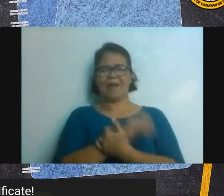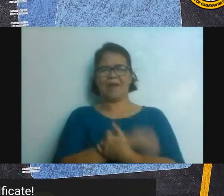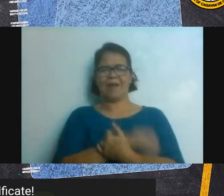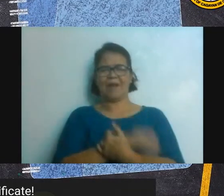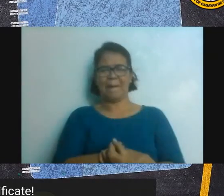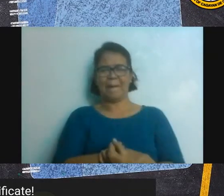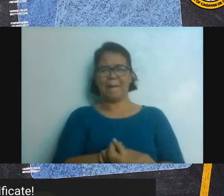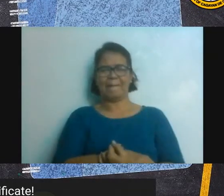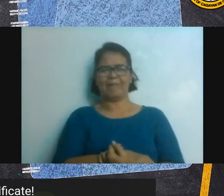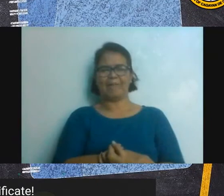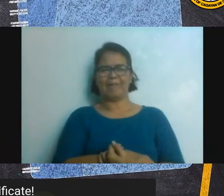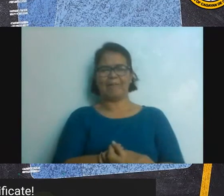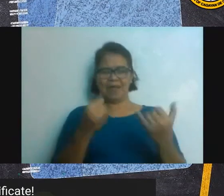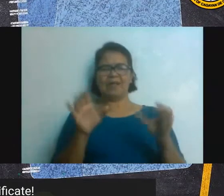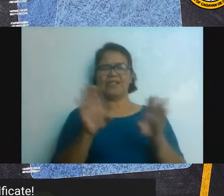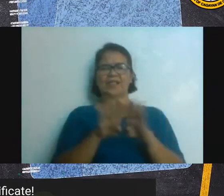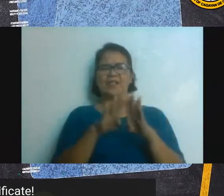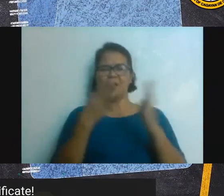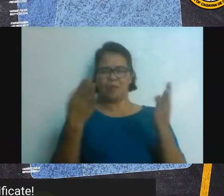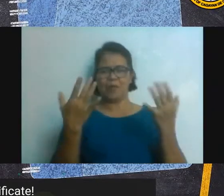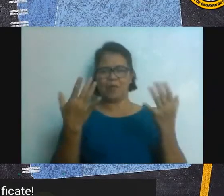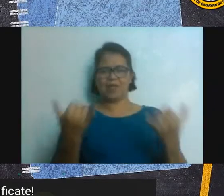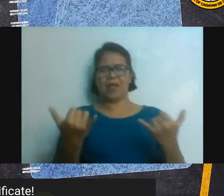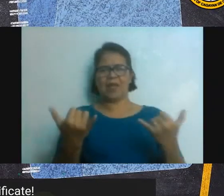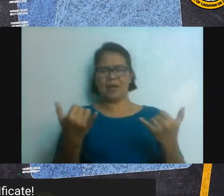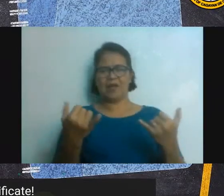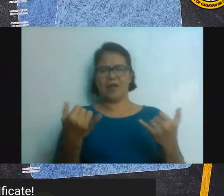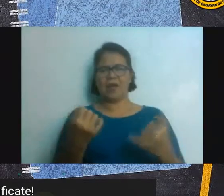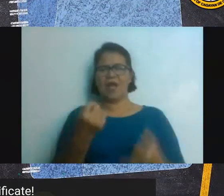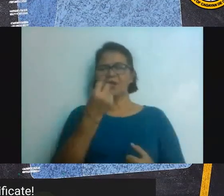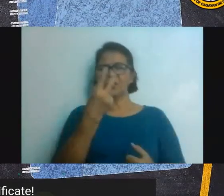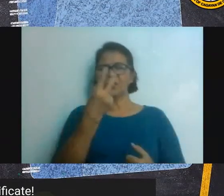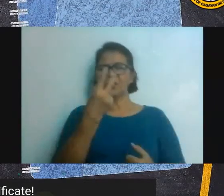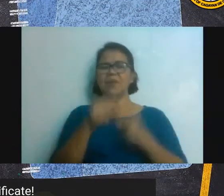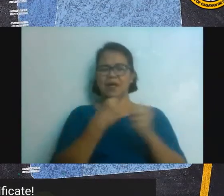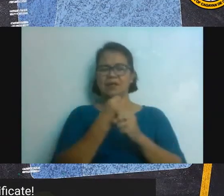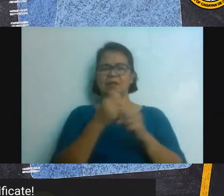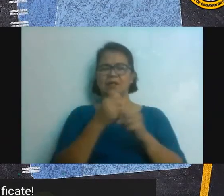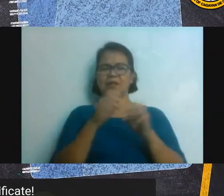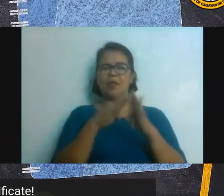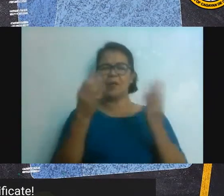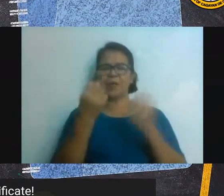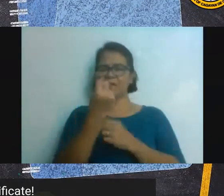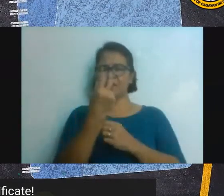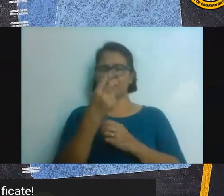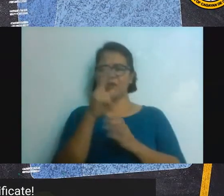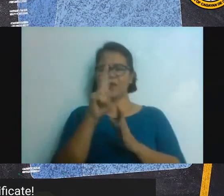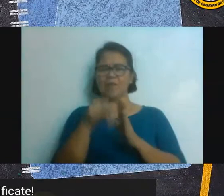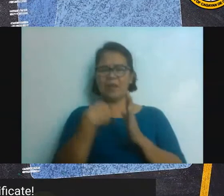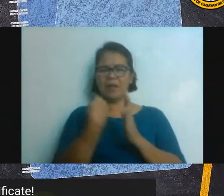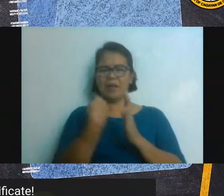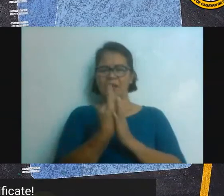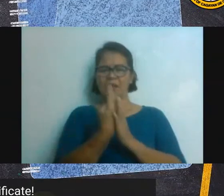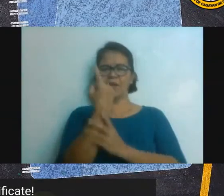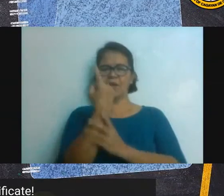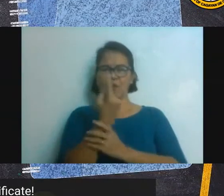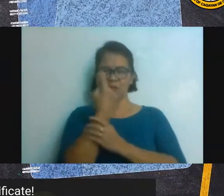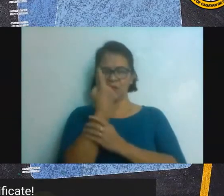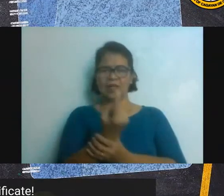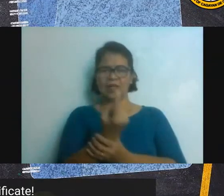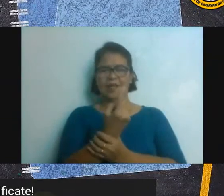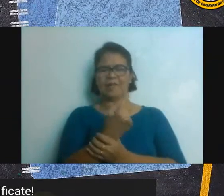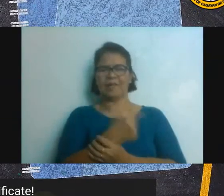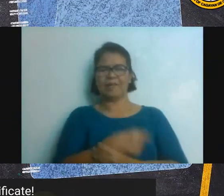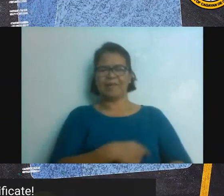now. This will only be open 12 hours. I am just waiting for some of my teammates to be on